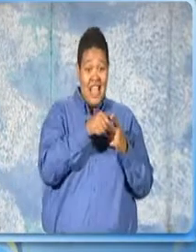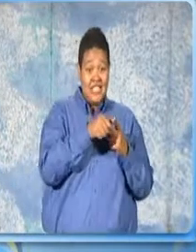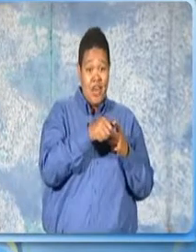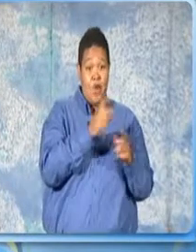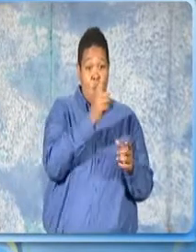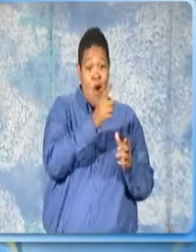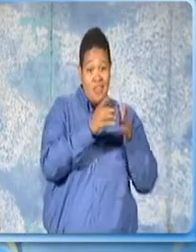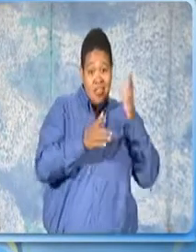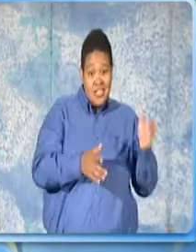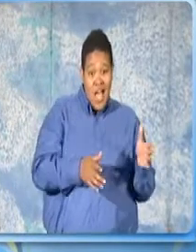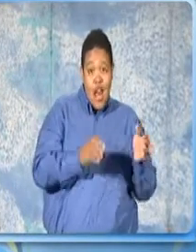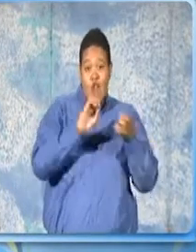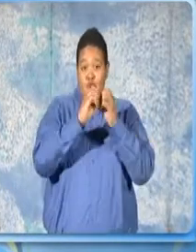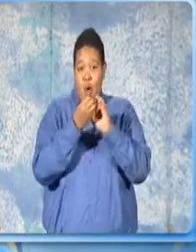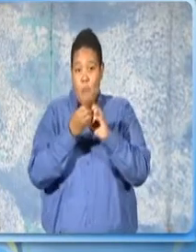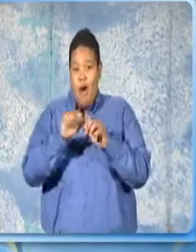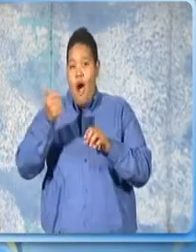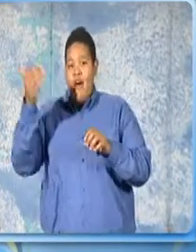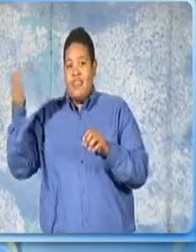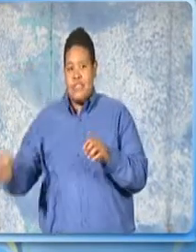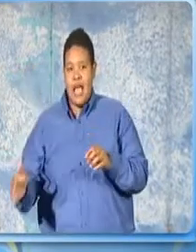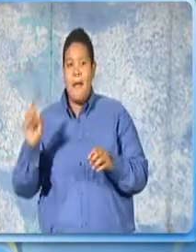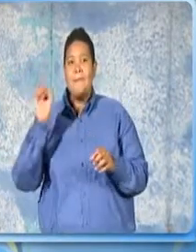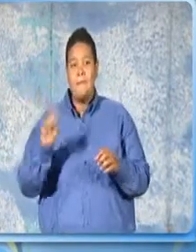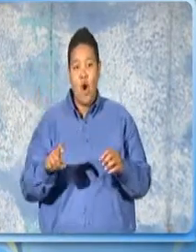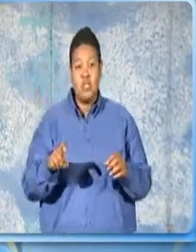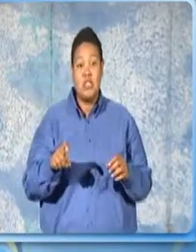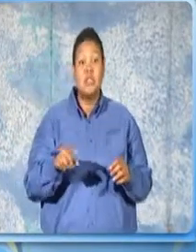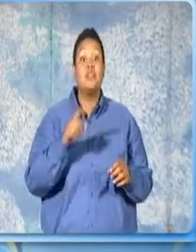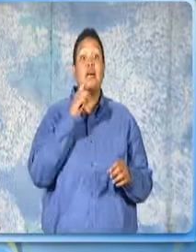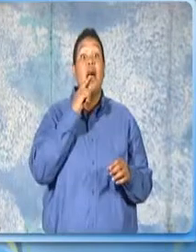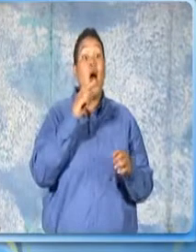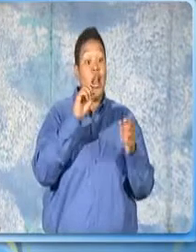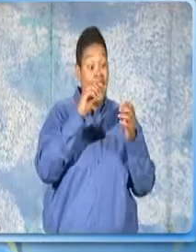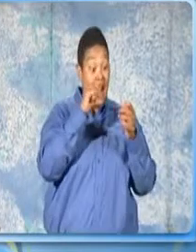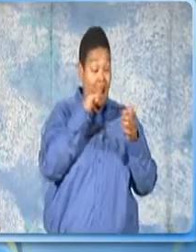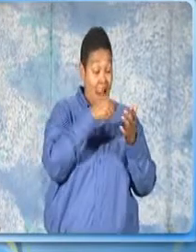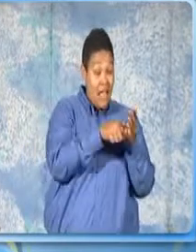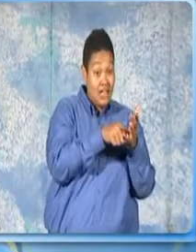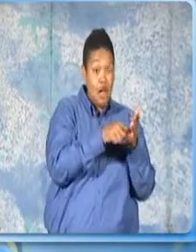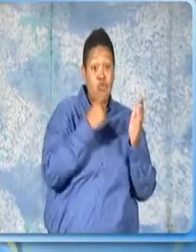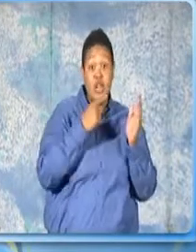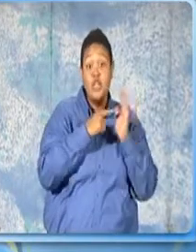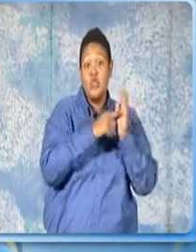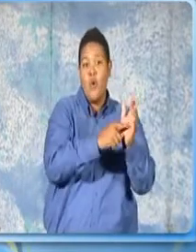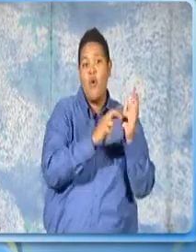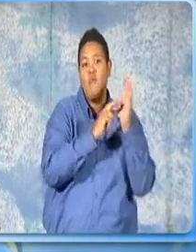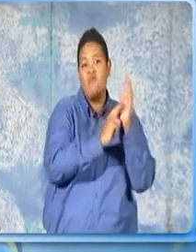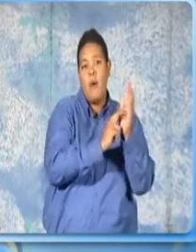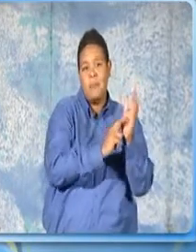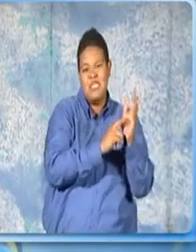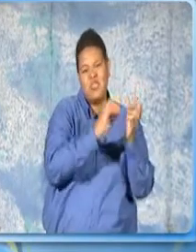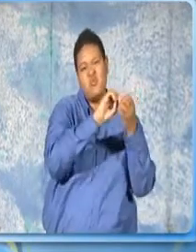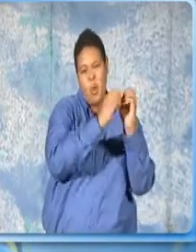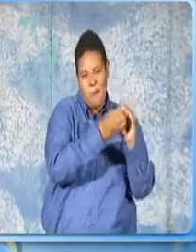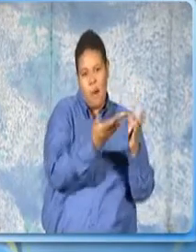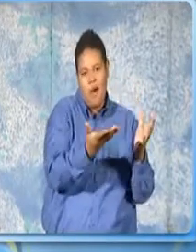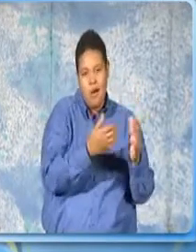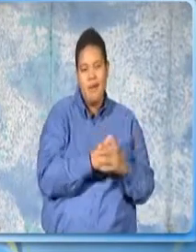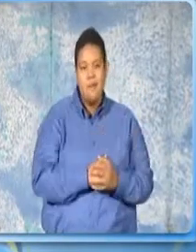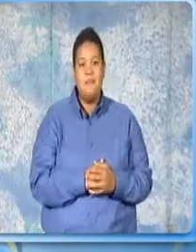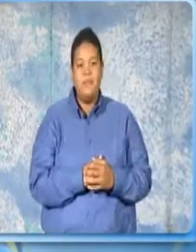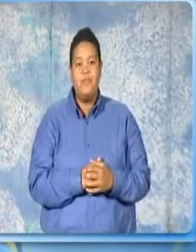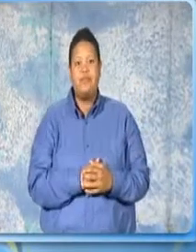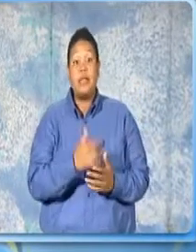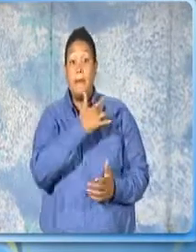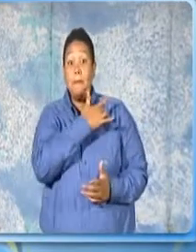equation and the numbers on the other side. A variable is a symbol that represents a number.